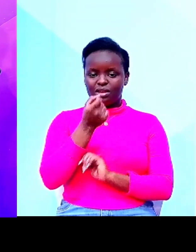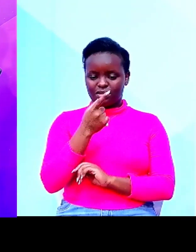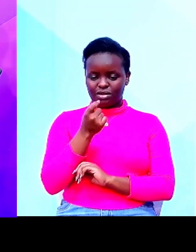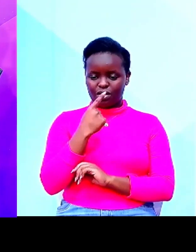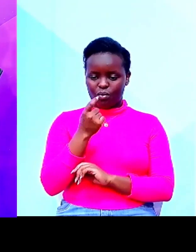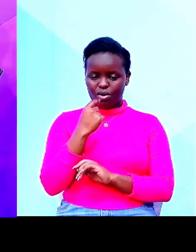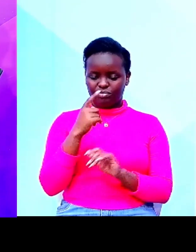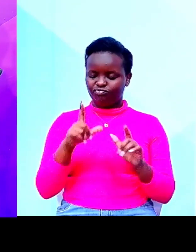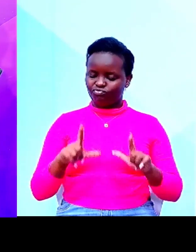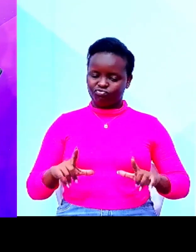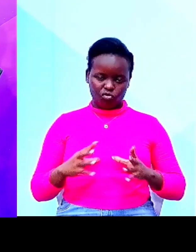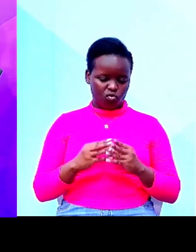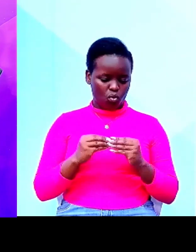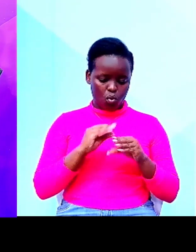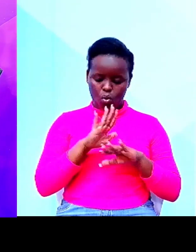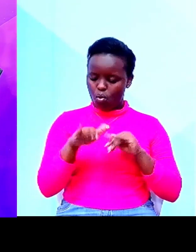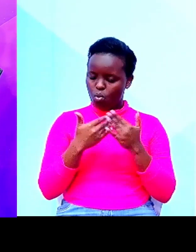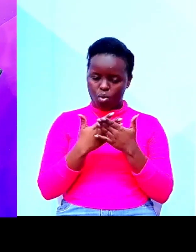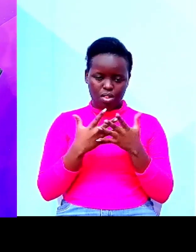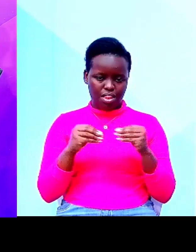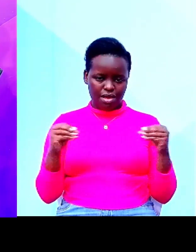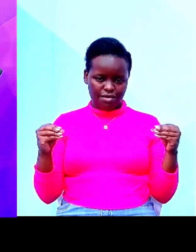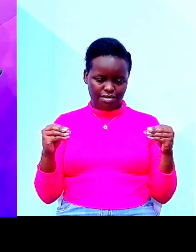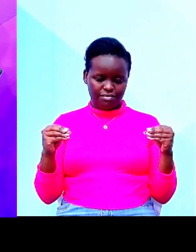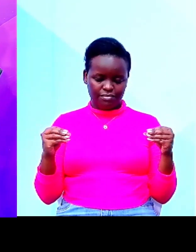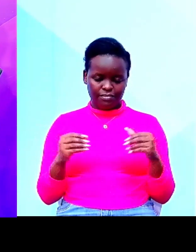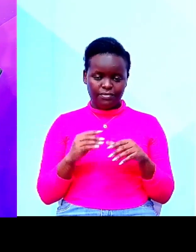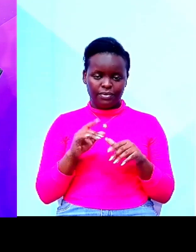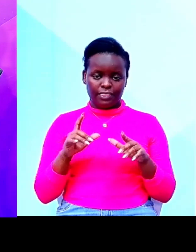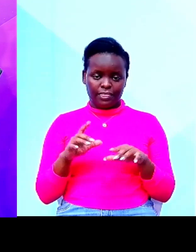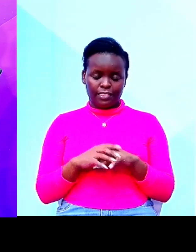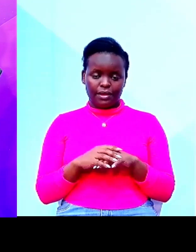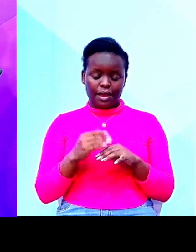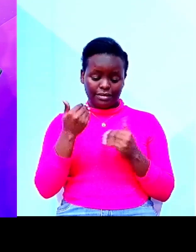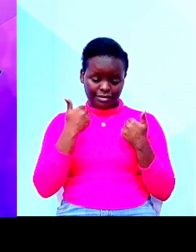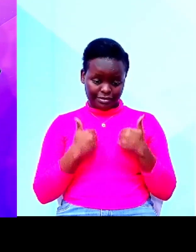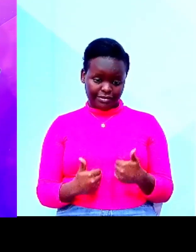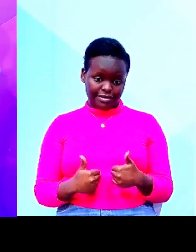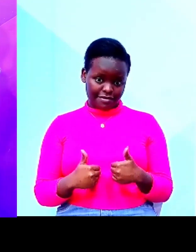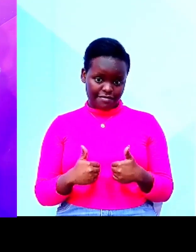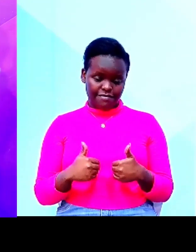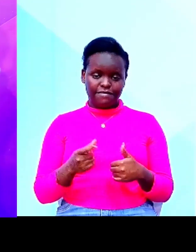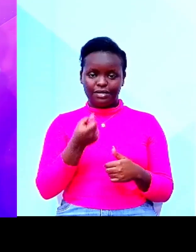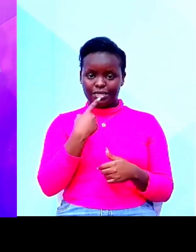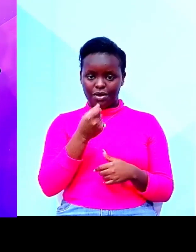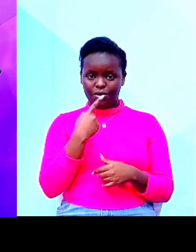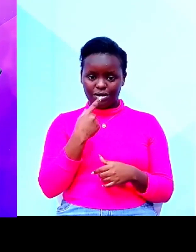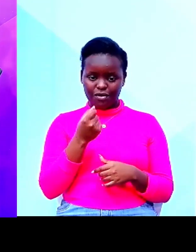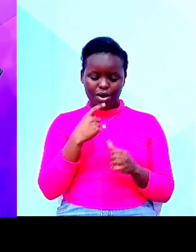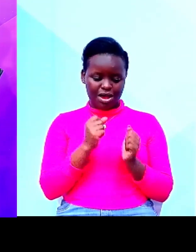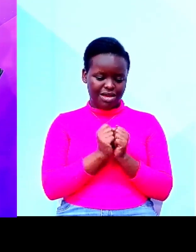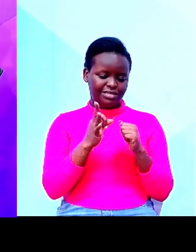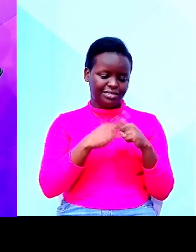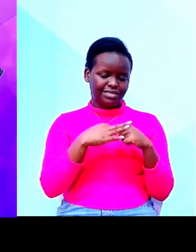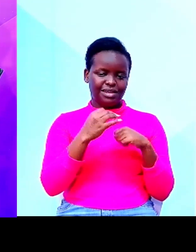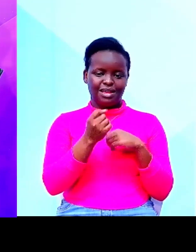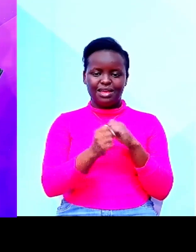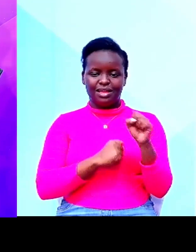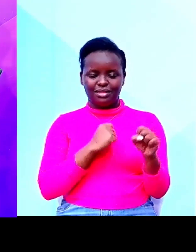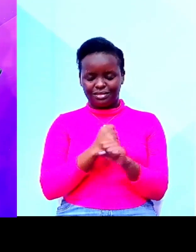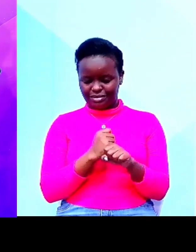for life, or some for a longer period. Like me, I've lived with the medication for 18 years.